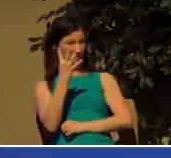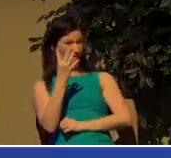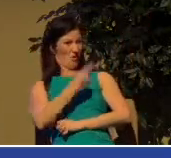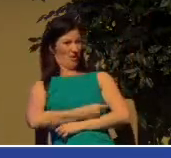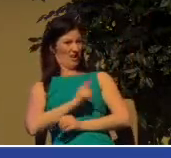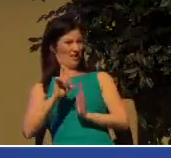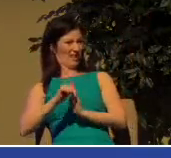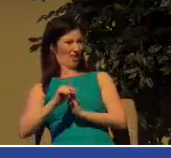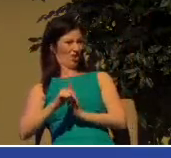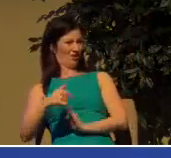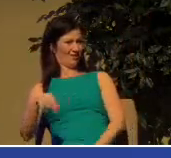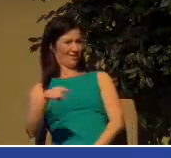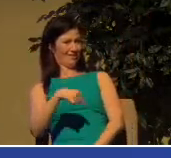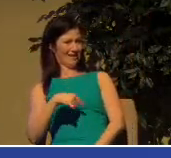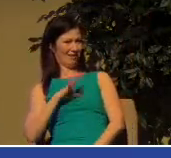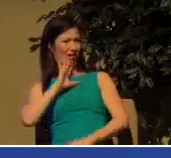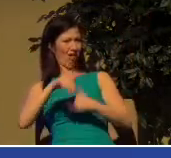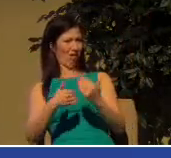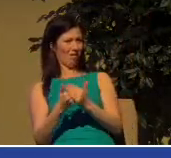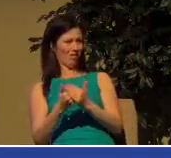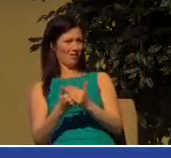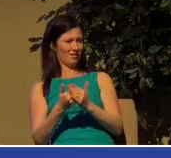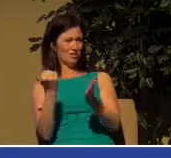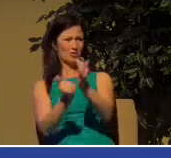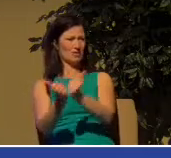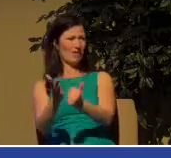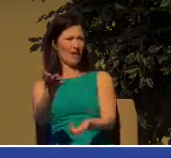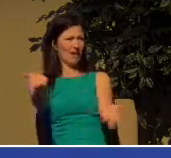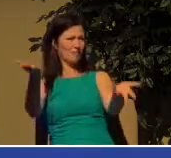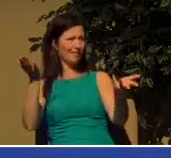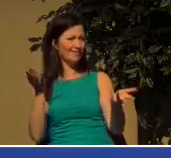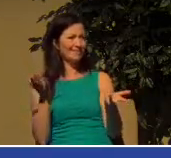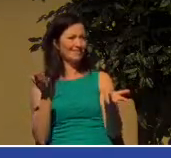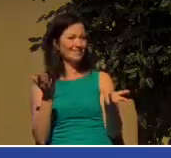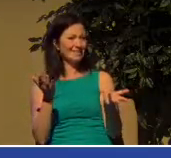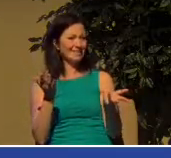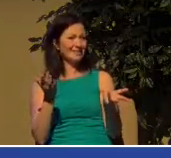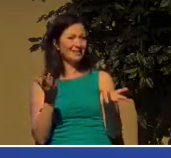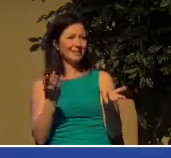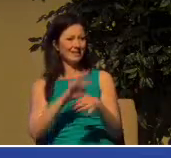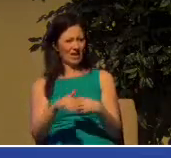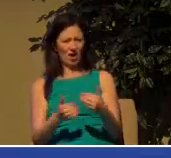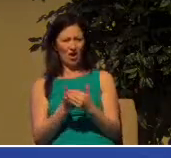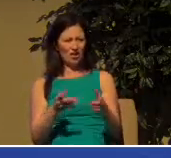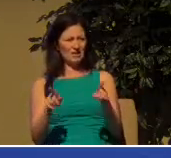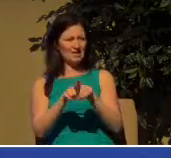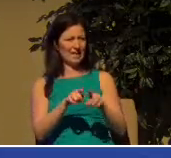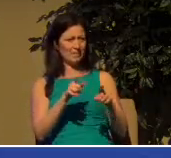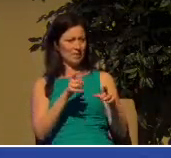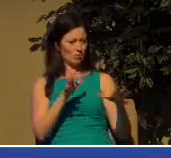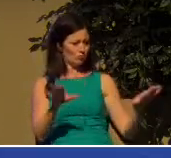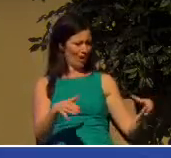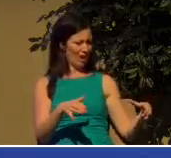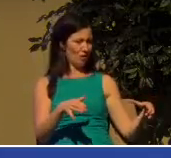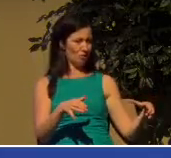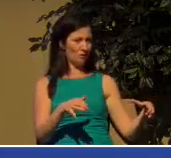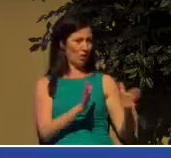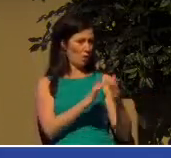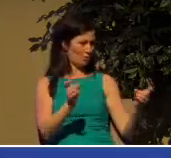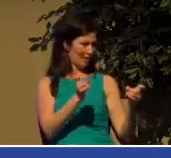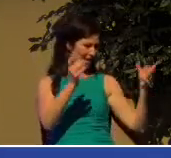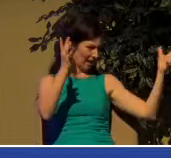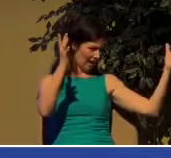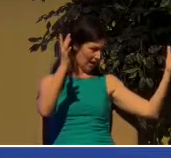before Pontius Pilate, many, I'm sure, in that same crowd shouted, "Crucify